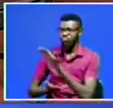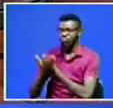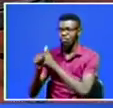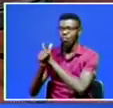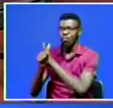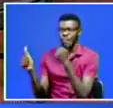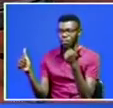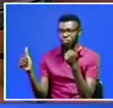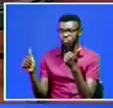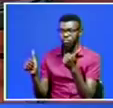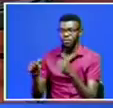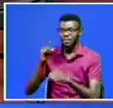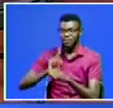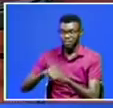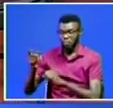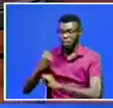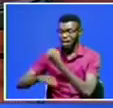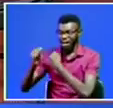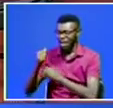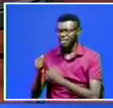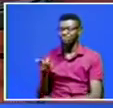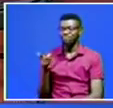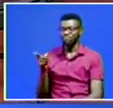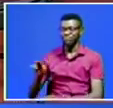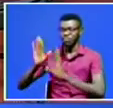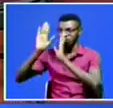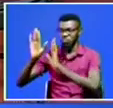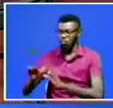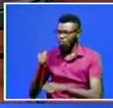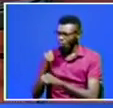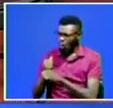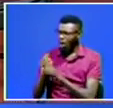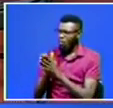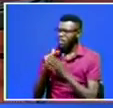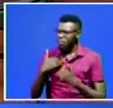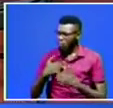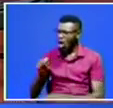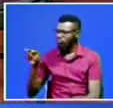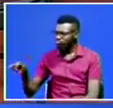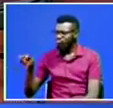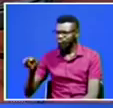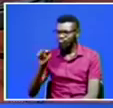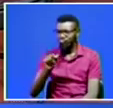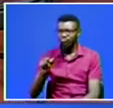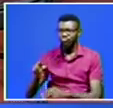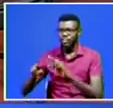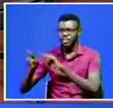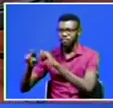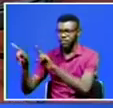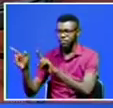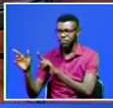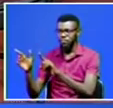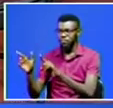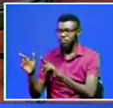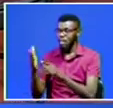good thing when you are in acting industry, because you'd work with this one and next time you're finding your fellow actor